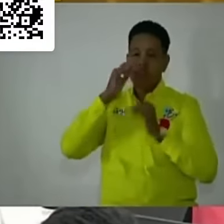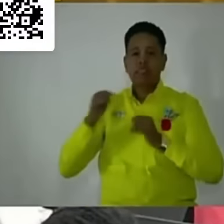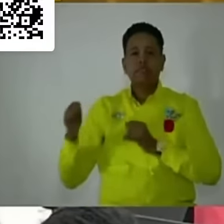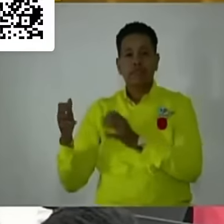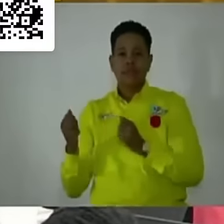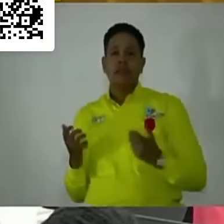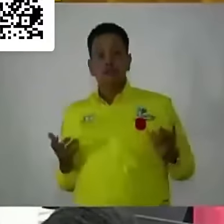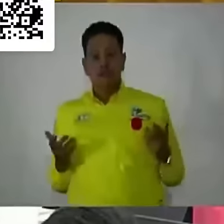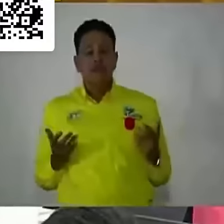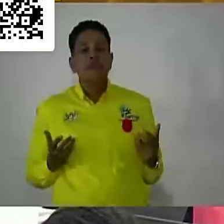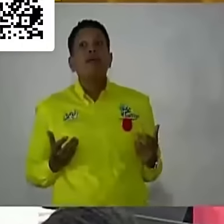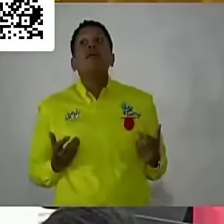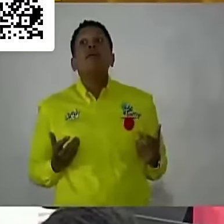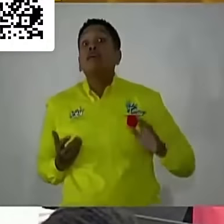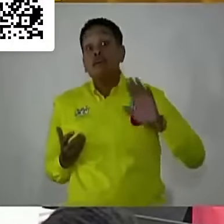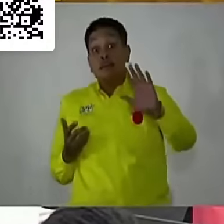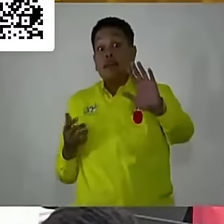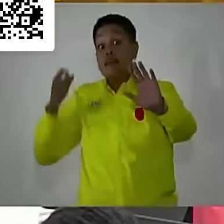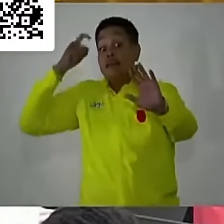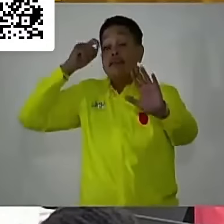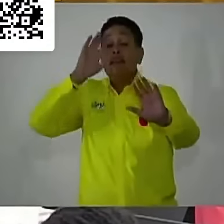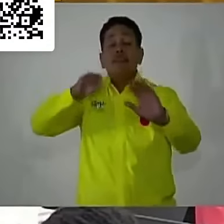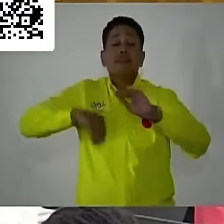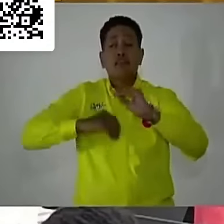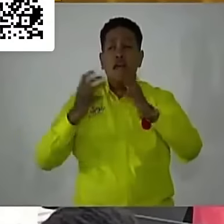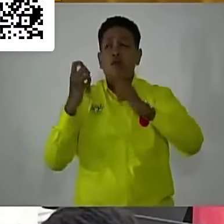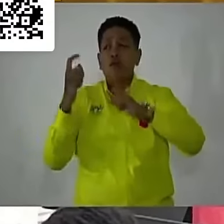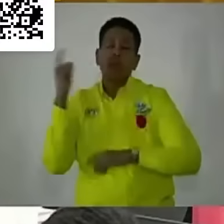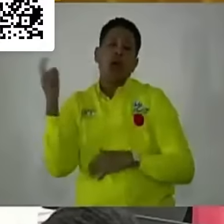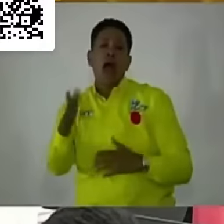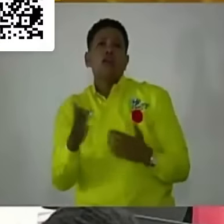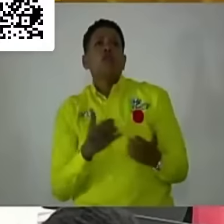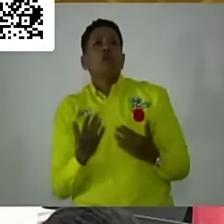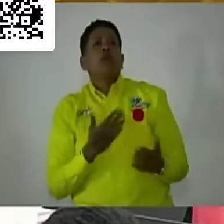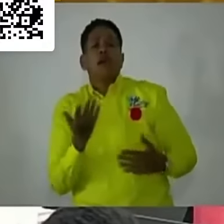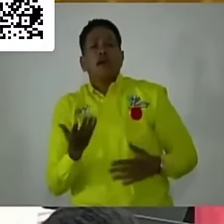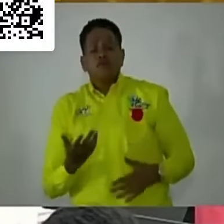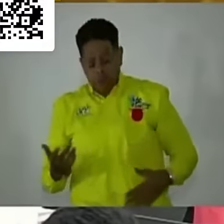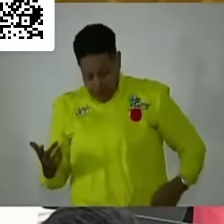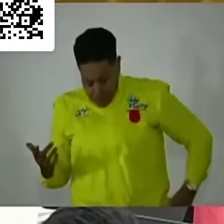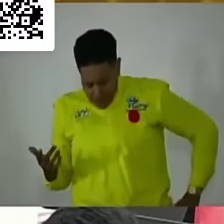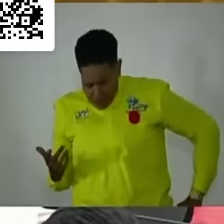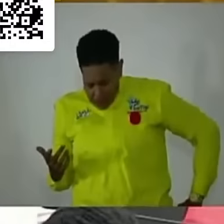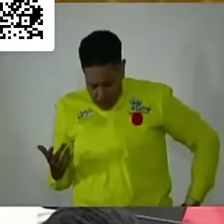individuals. But I wanted to ask whether or not